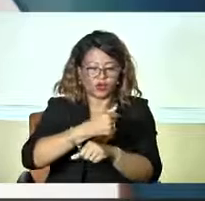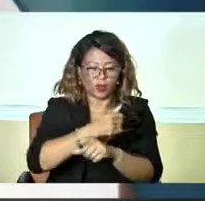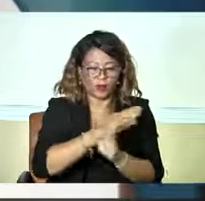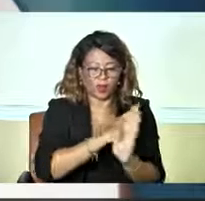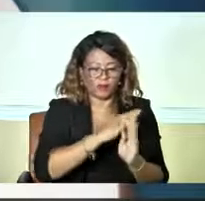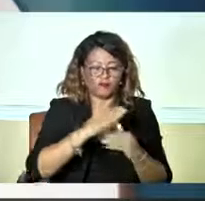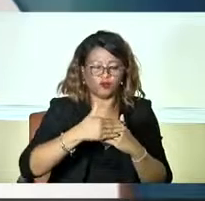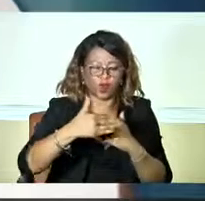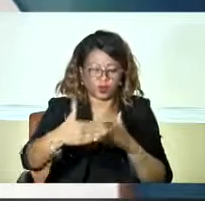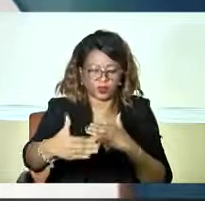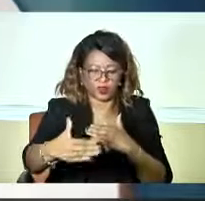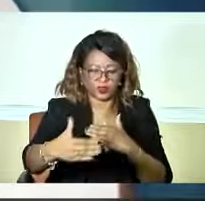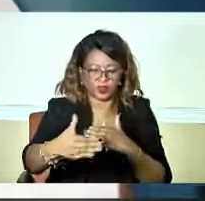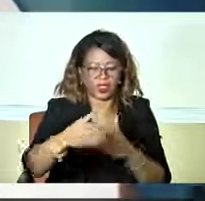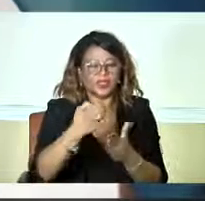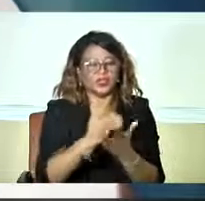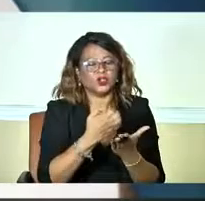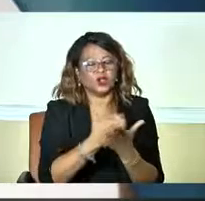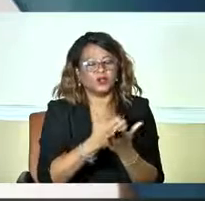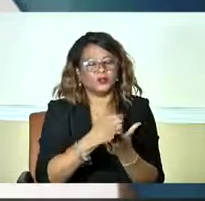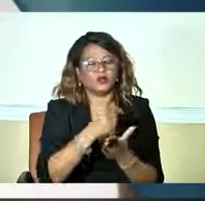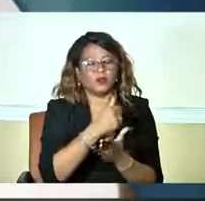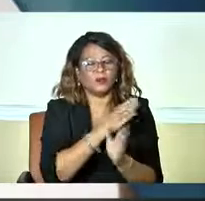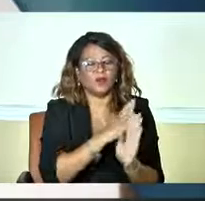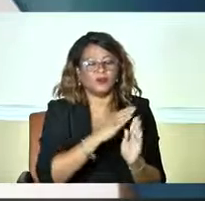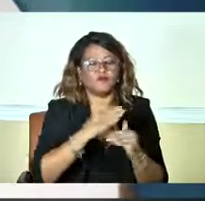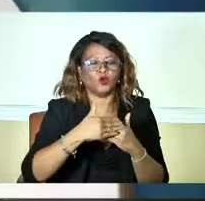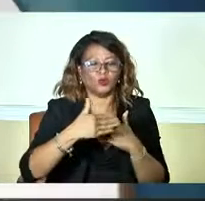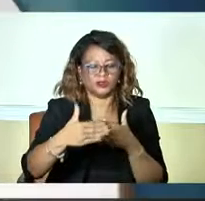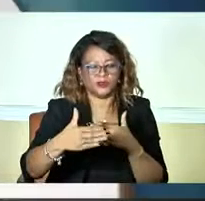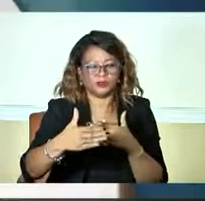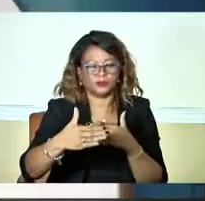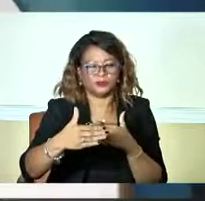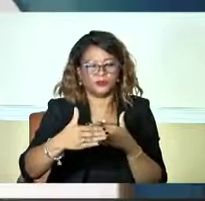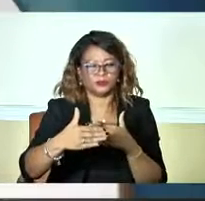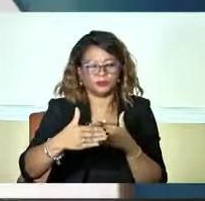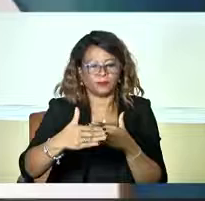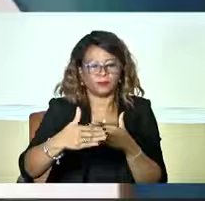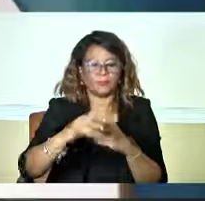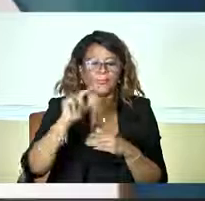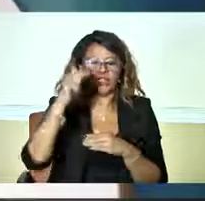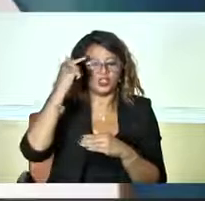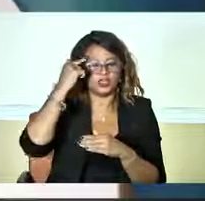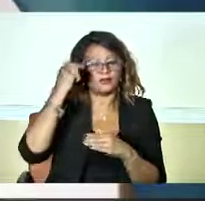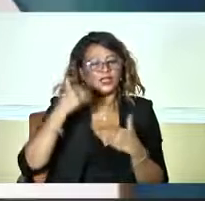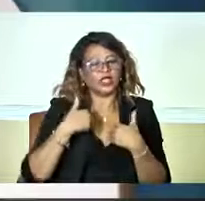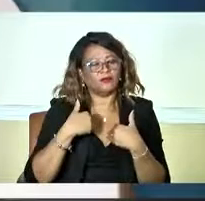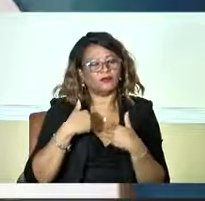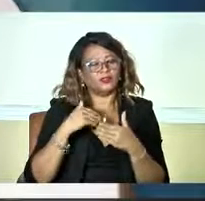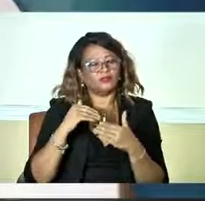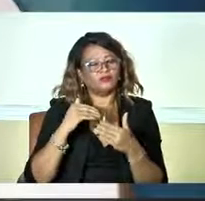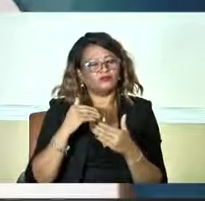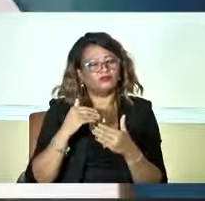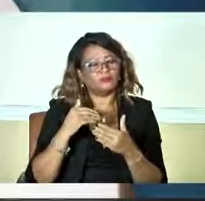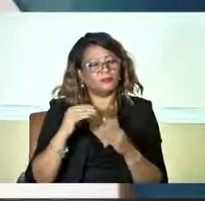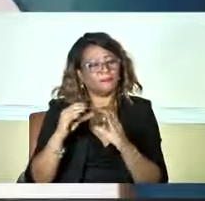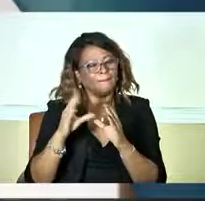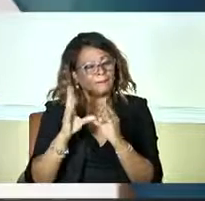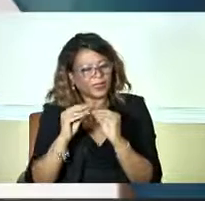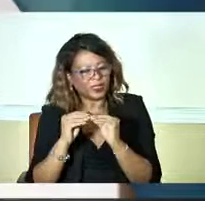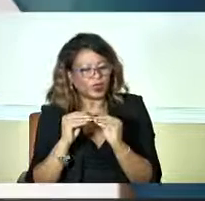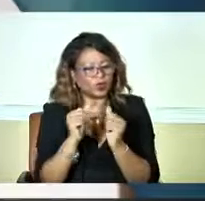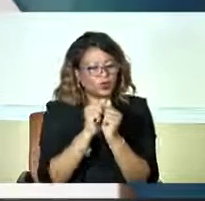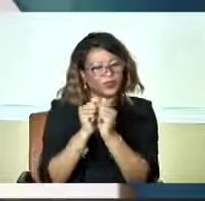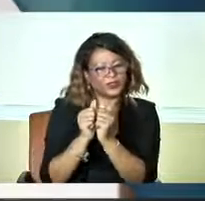Bahama forward and the economy of Grand Bahama forward. The government has been presently meeting